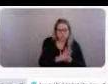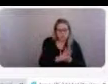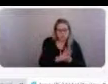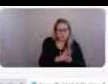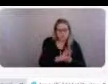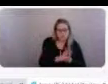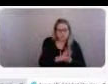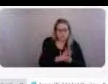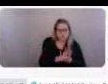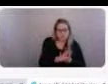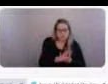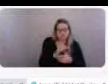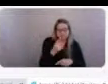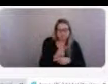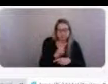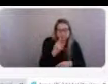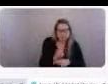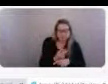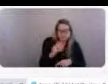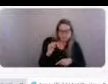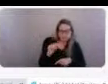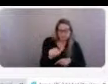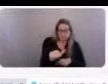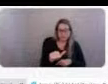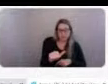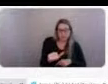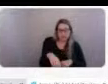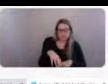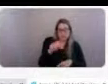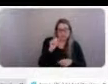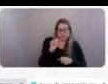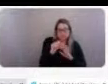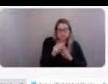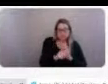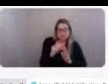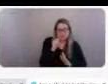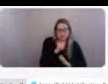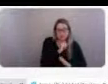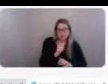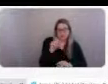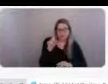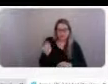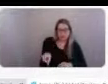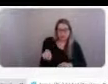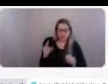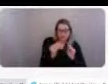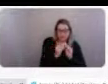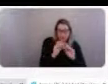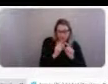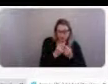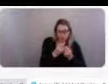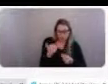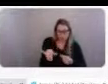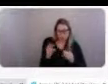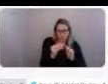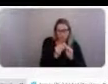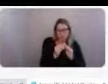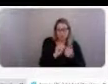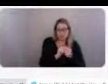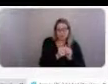properly funded throughout the state of arizona we need more districts that are more